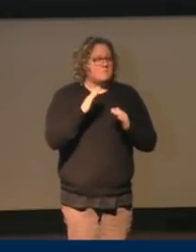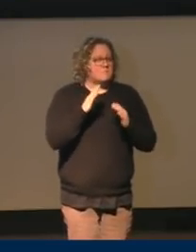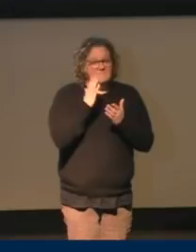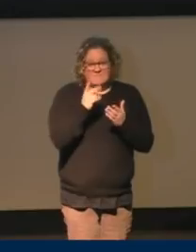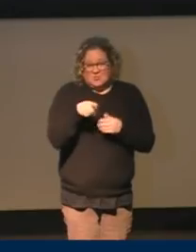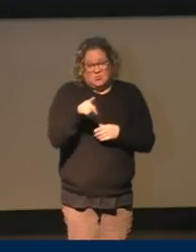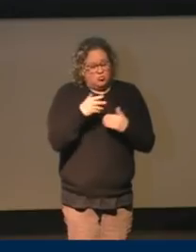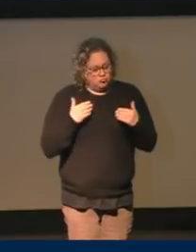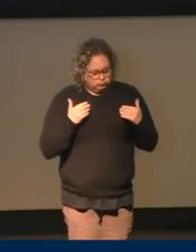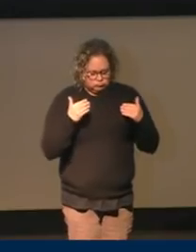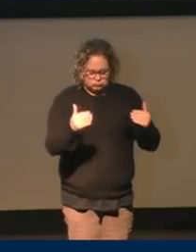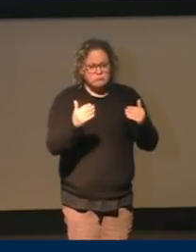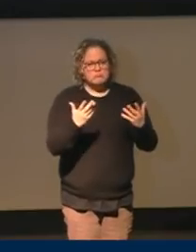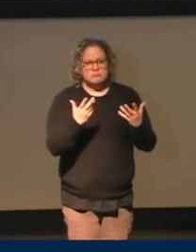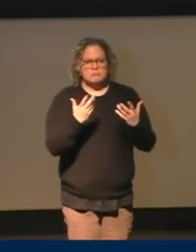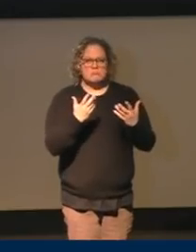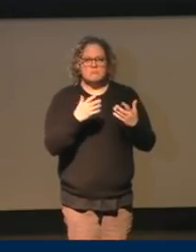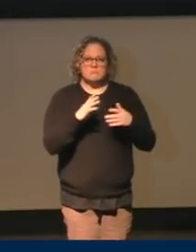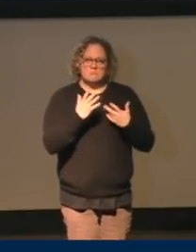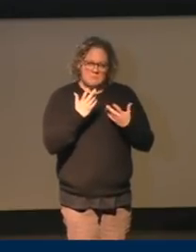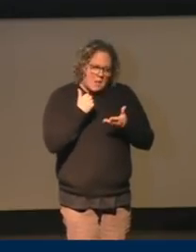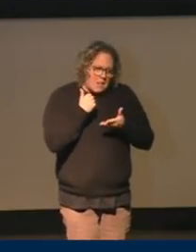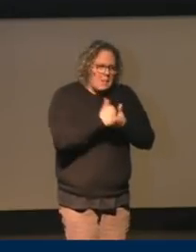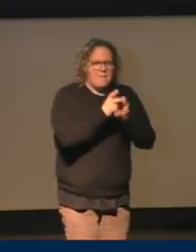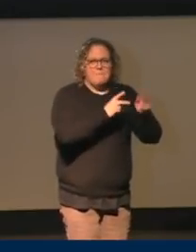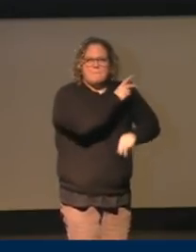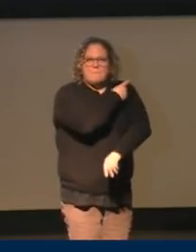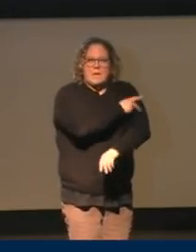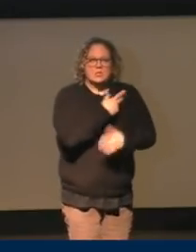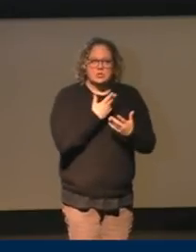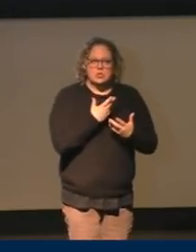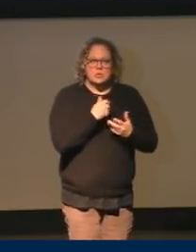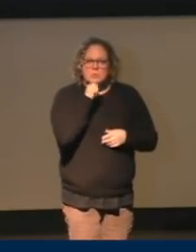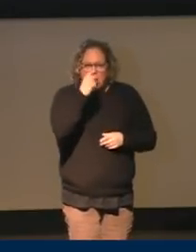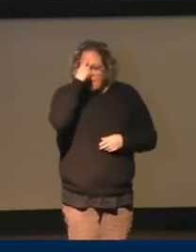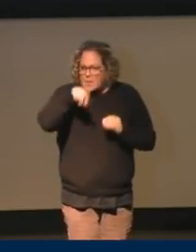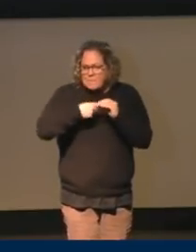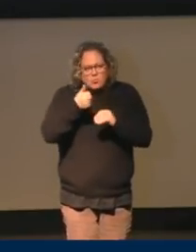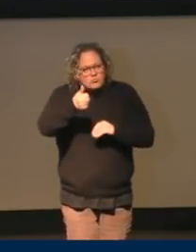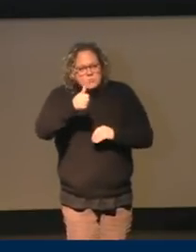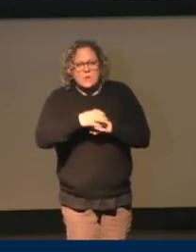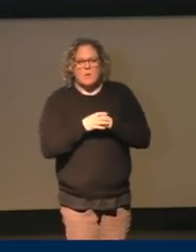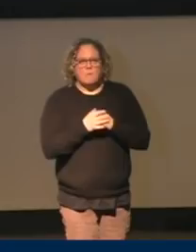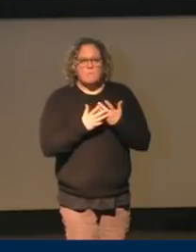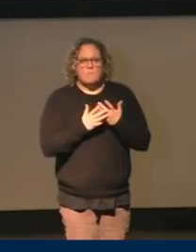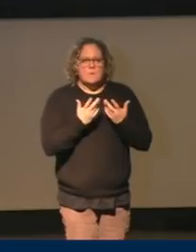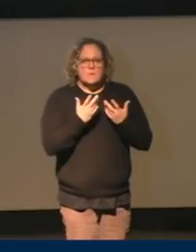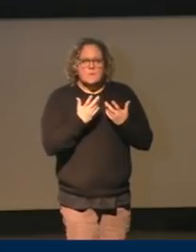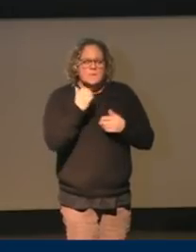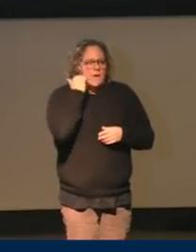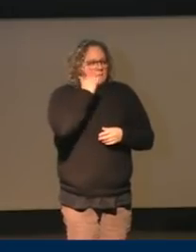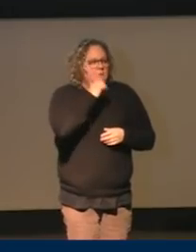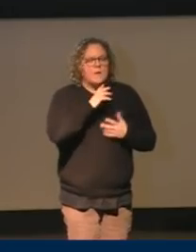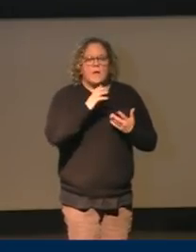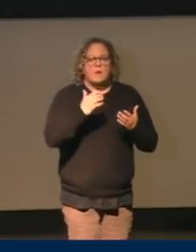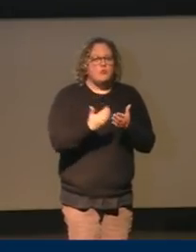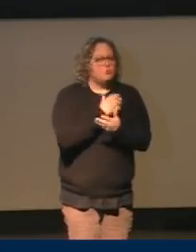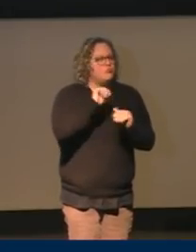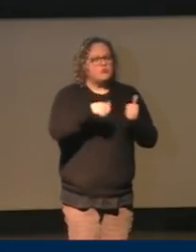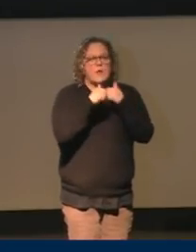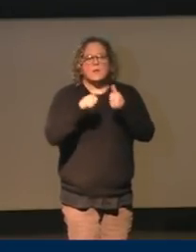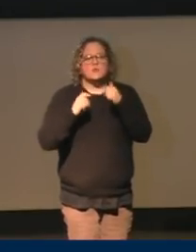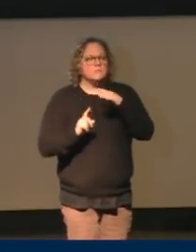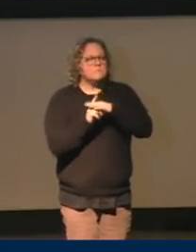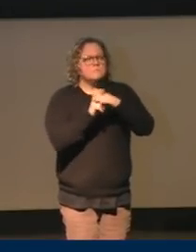needs in front of your own and find innovative ways to promote care due to the new challenges faced with this